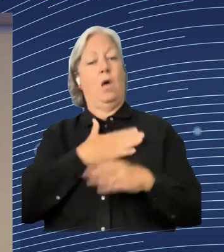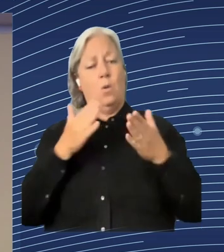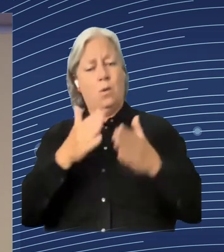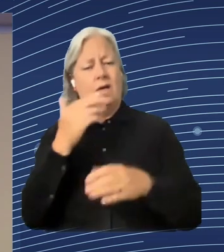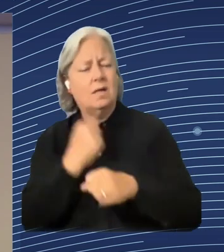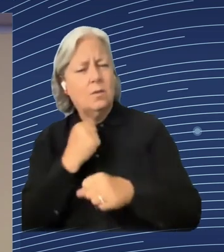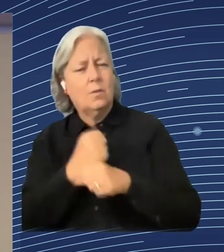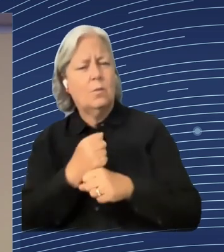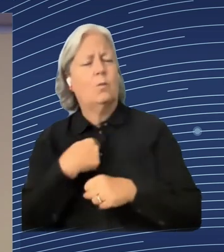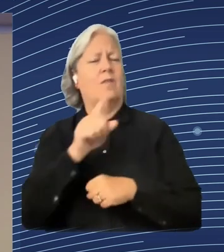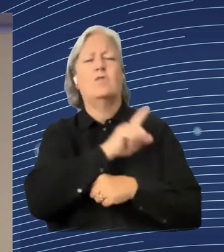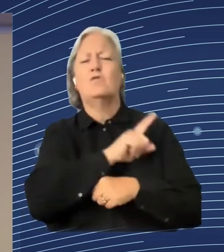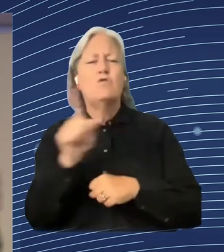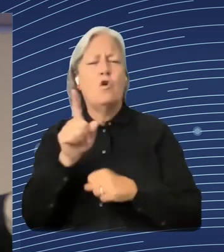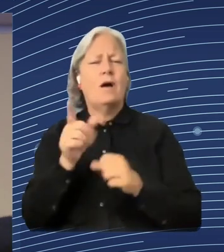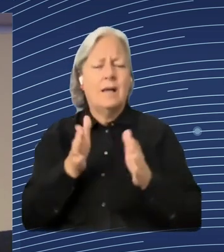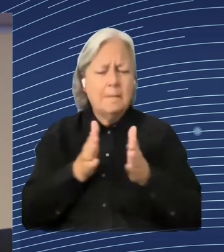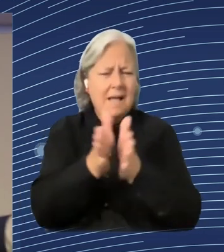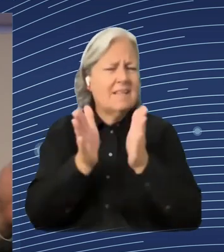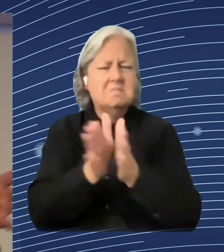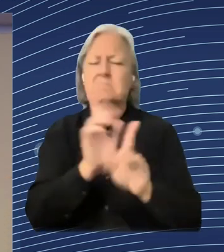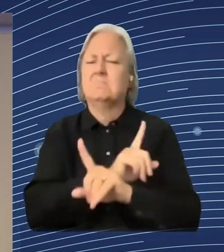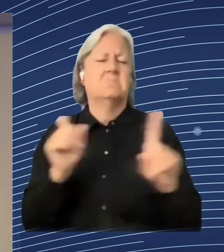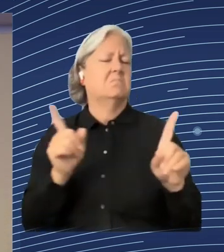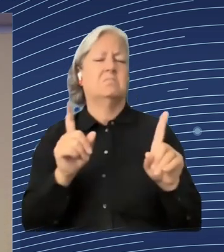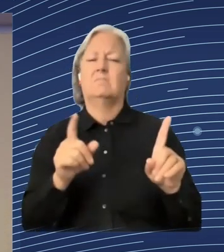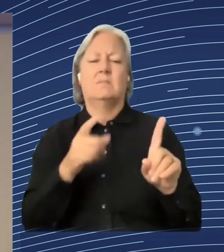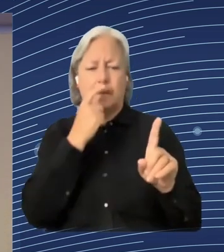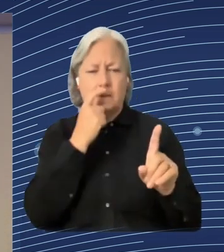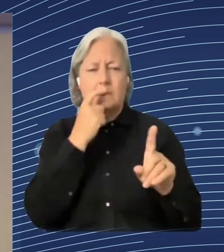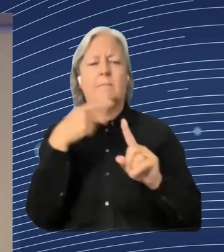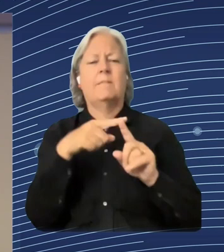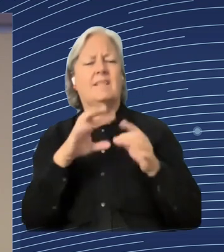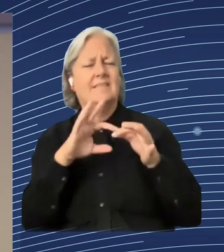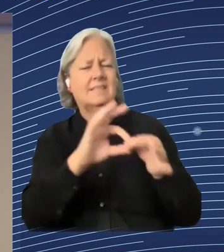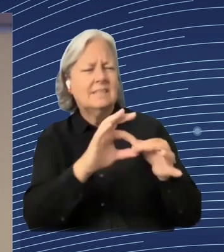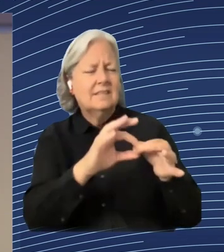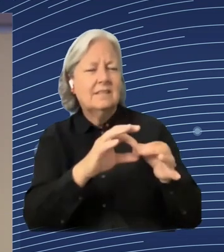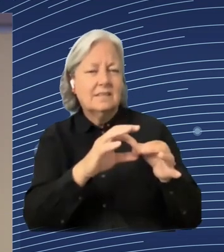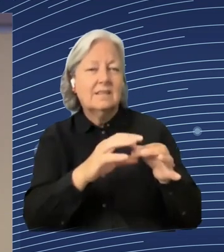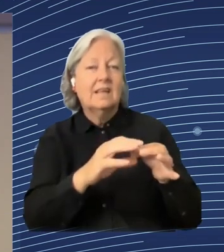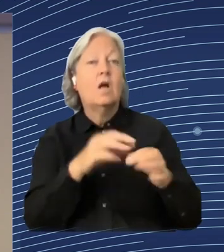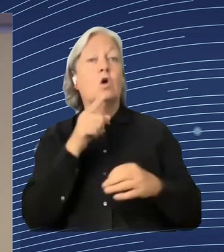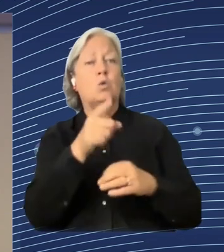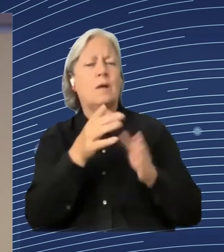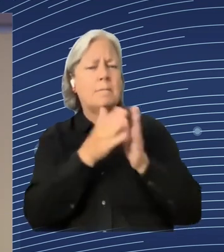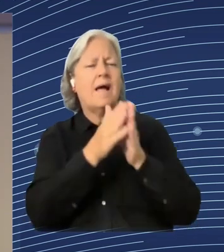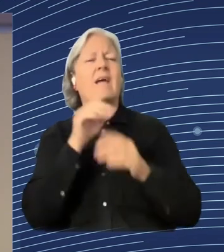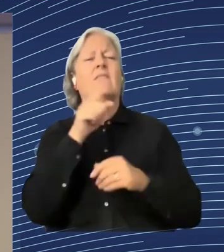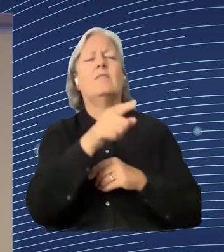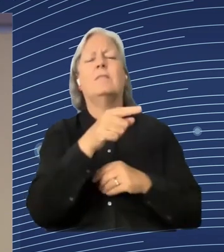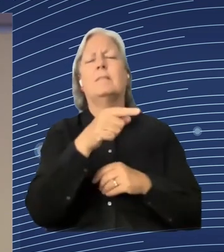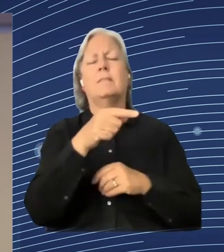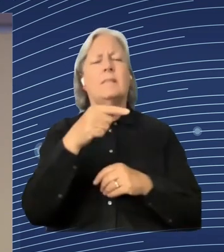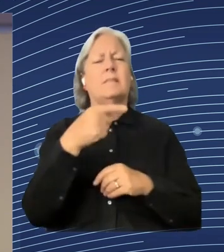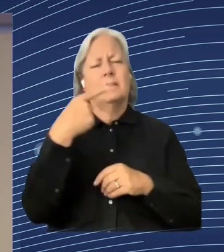this. This is a base rule with everything. It's also related to how far can you explain the black box, because that's a